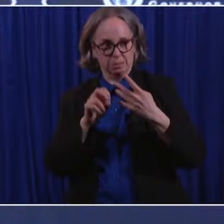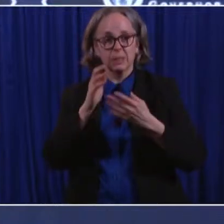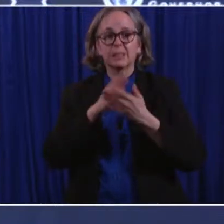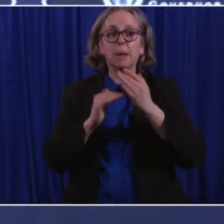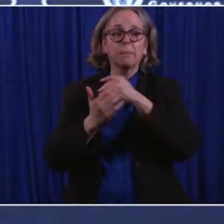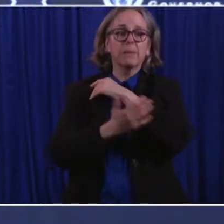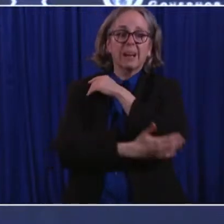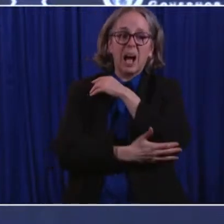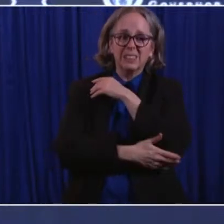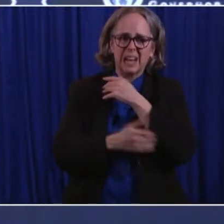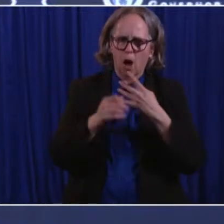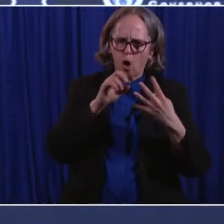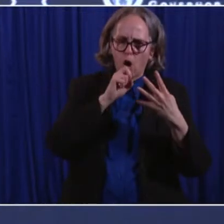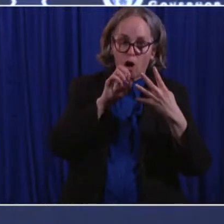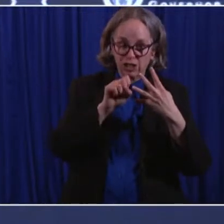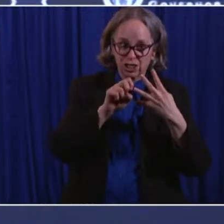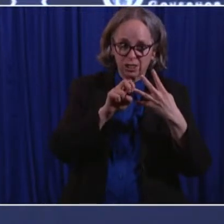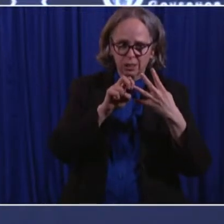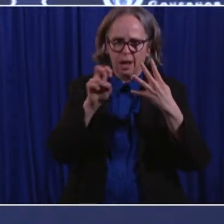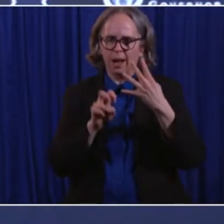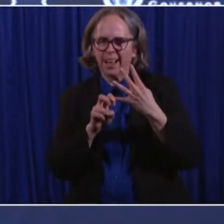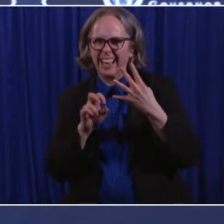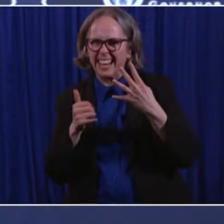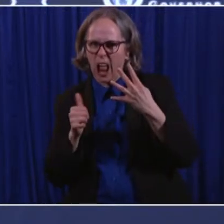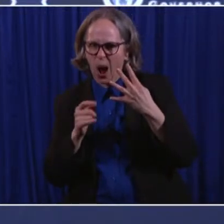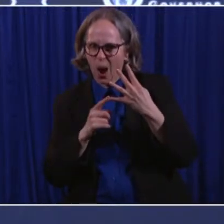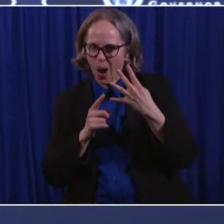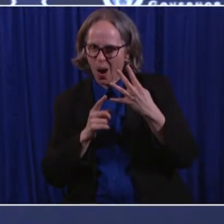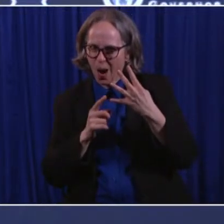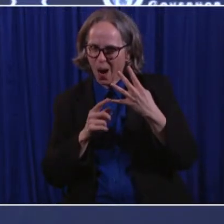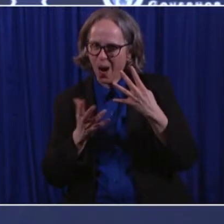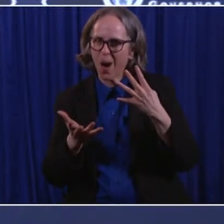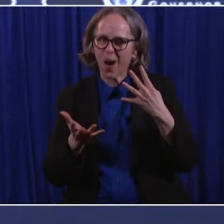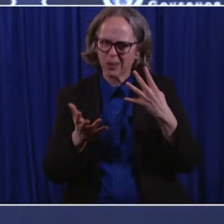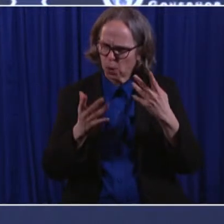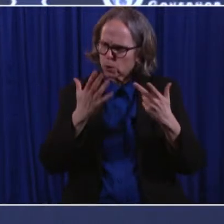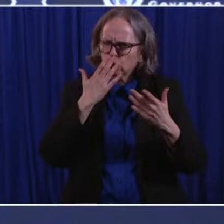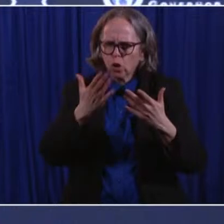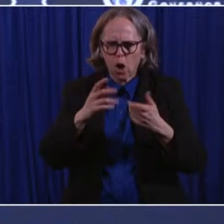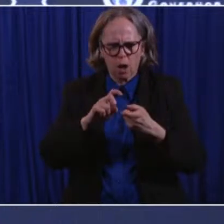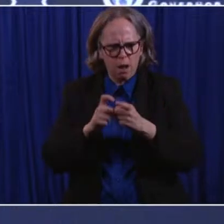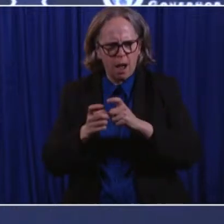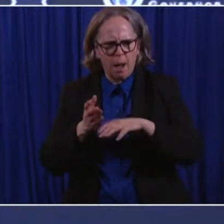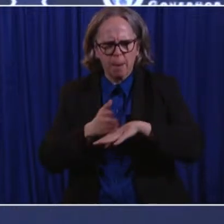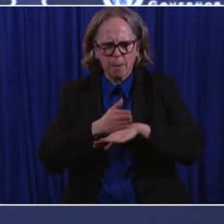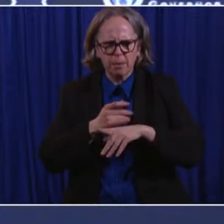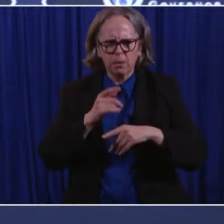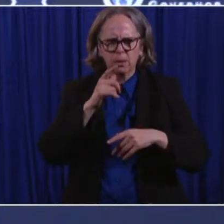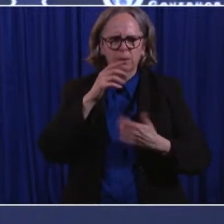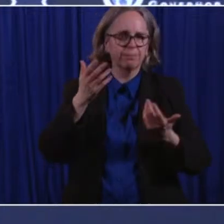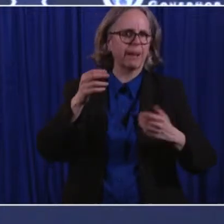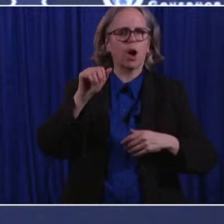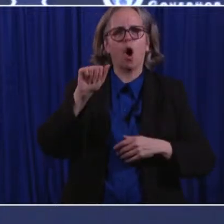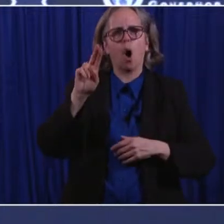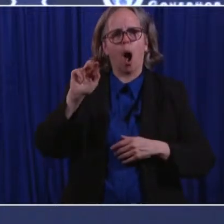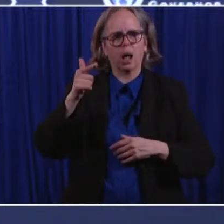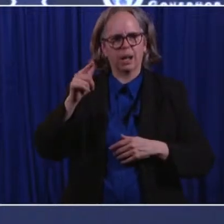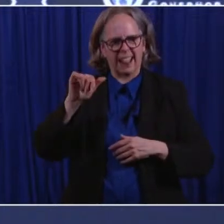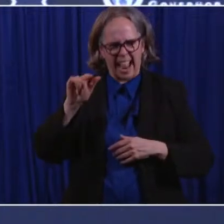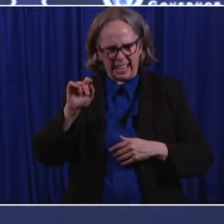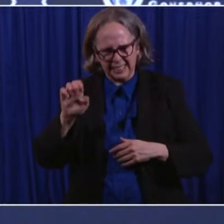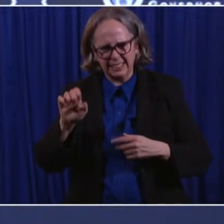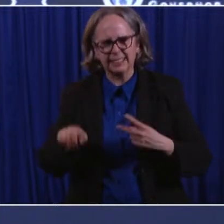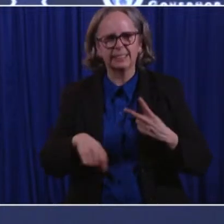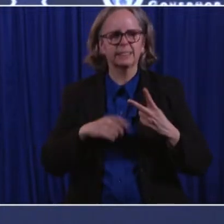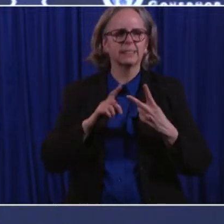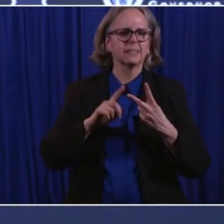to see nothing but yellow across the state. These are Auglaize, Mercer, Shelby, and Vinton. Auglaize, Mercer, Shelby, and Vinton.